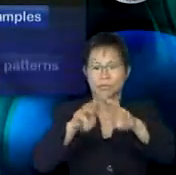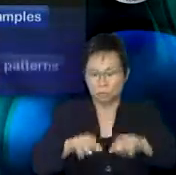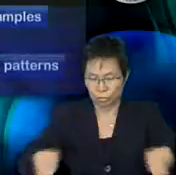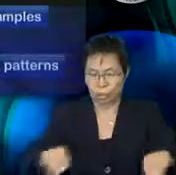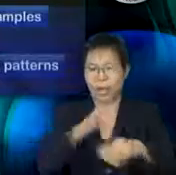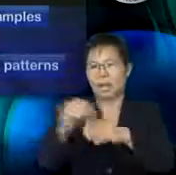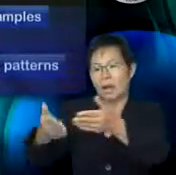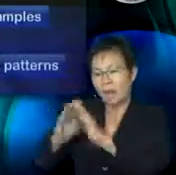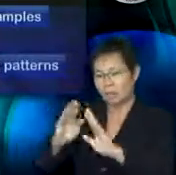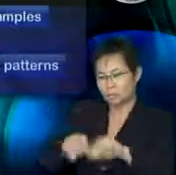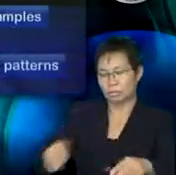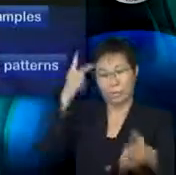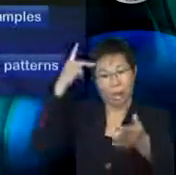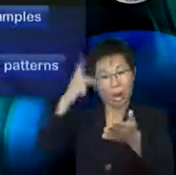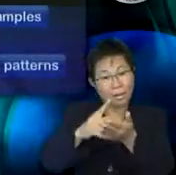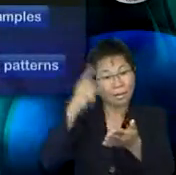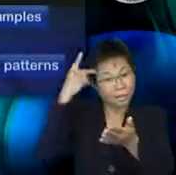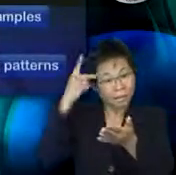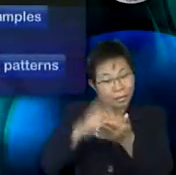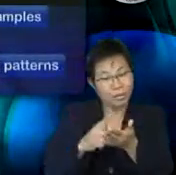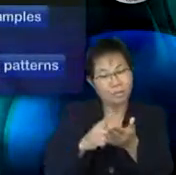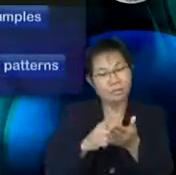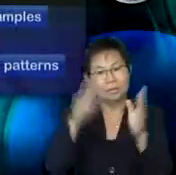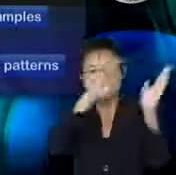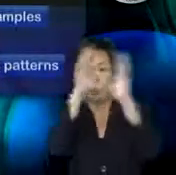asks the students to identify the